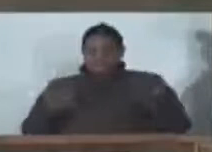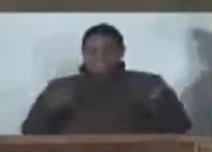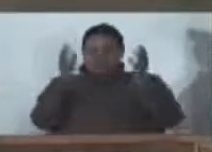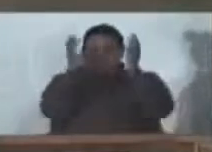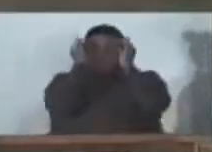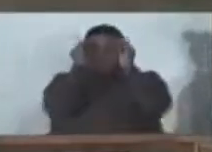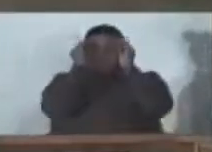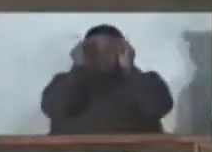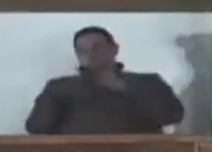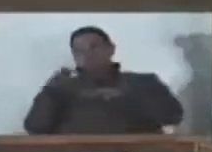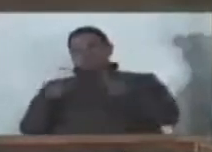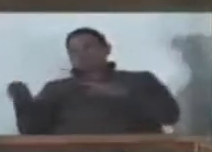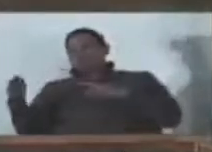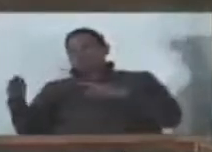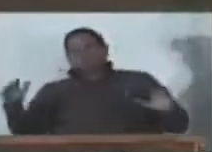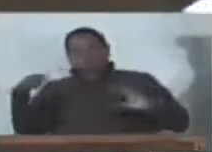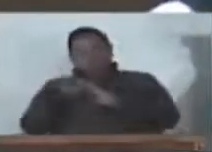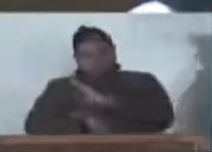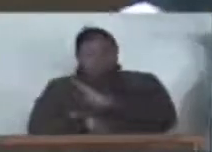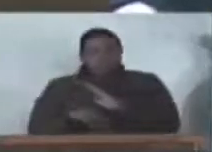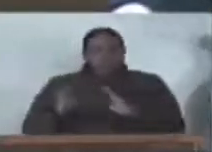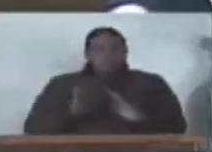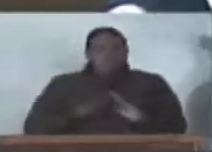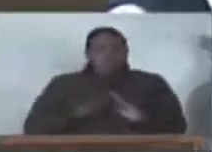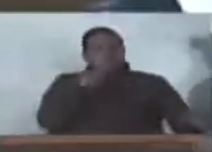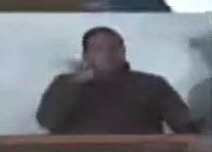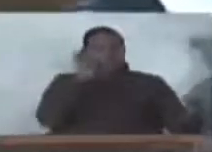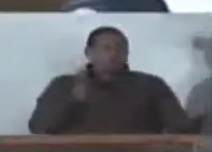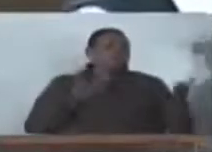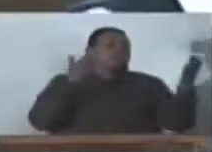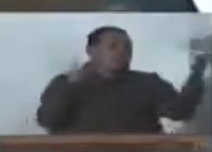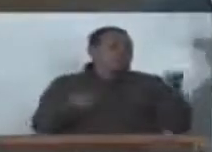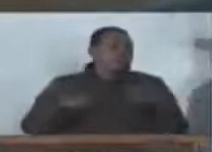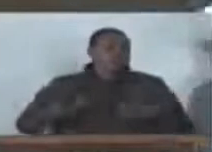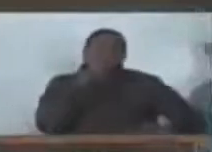Our report and recommendations will be laid before this House in short order.